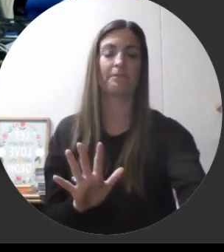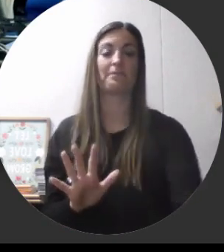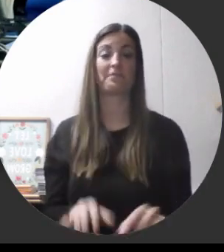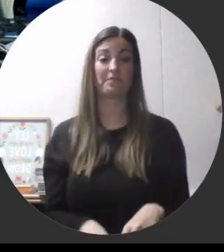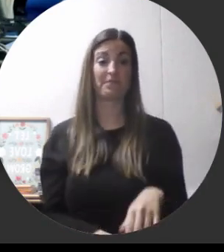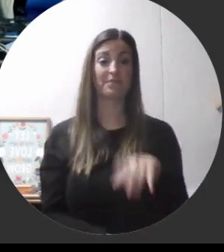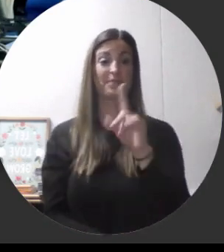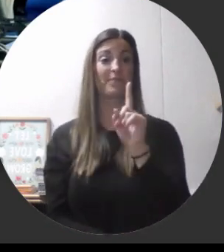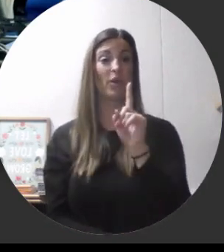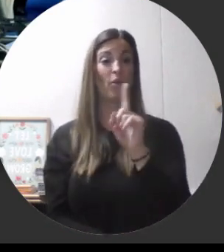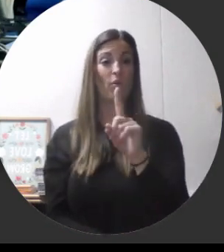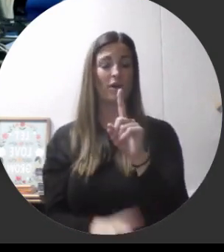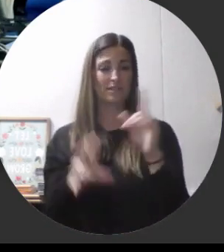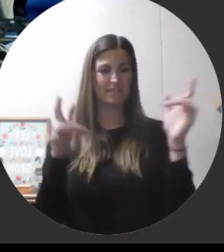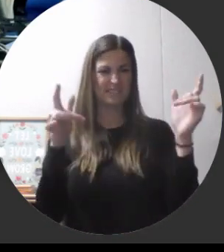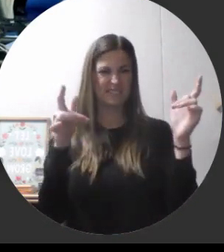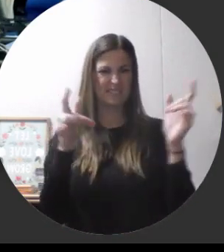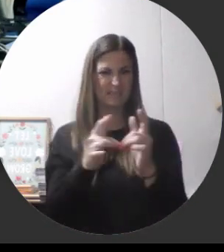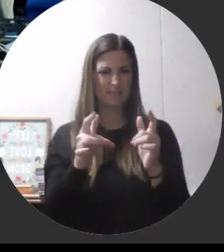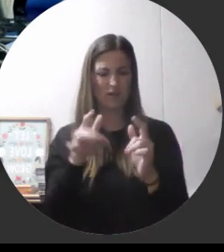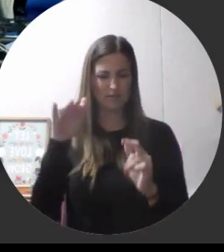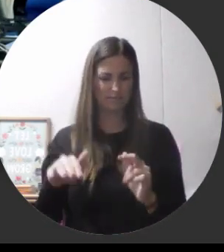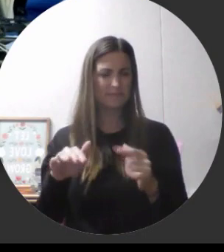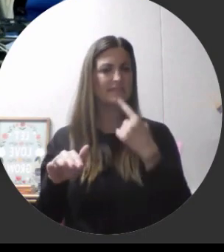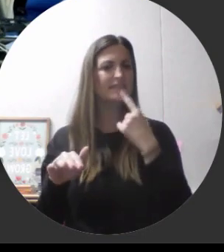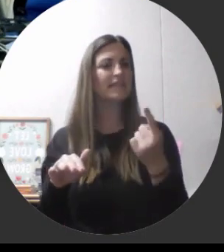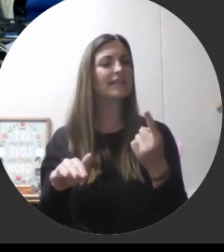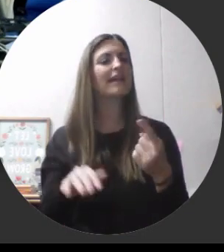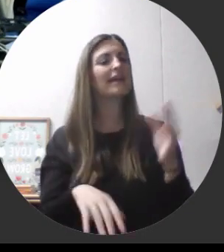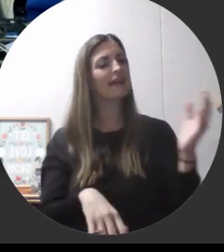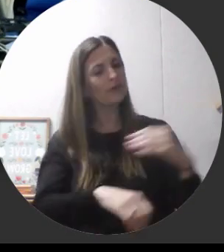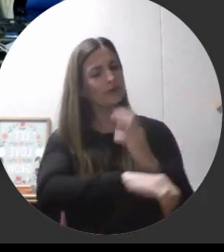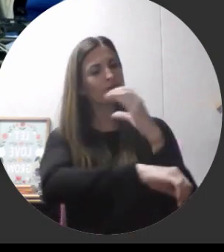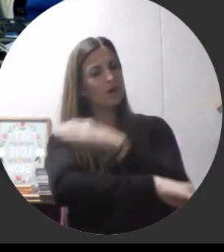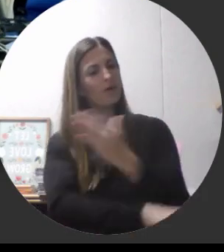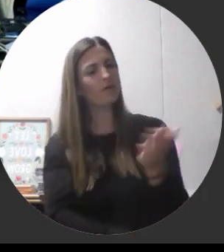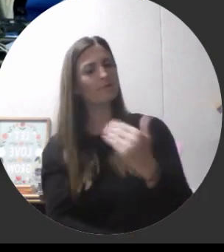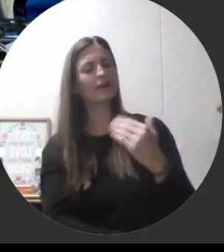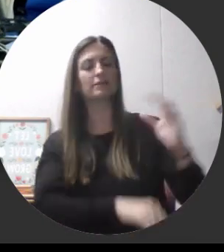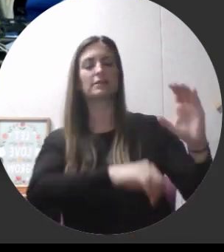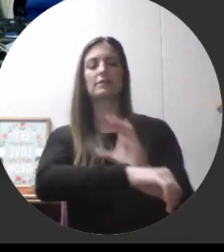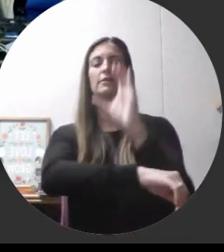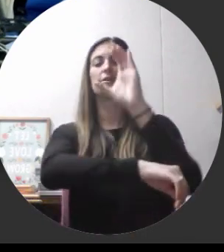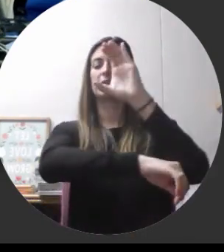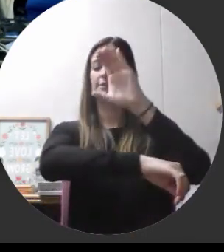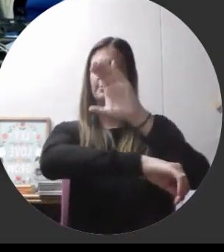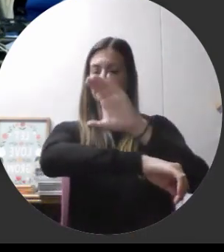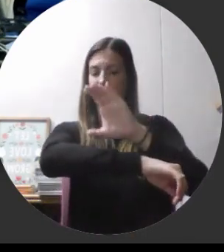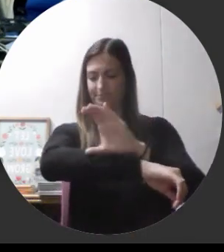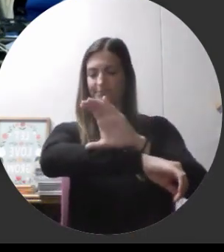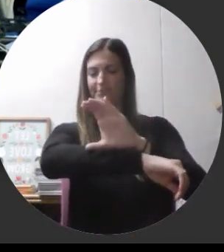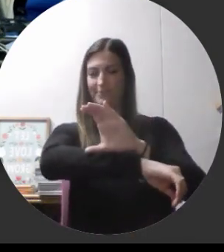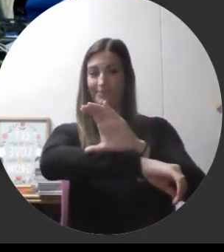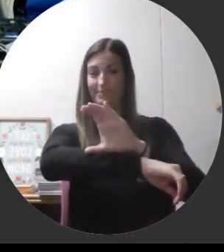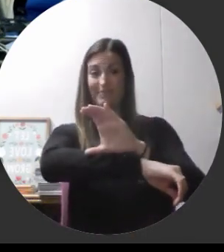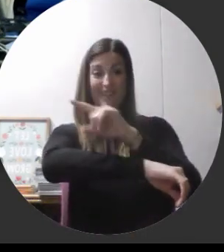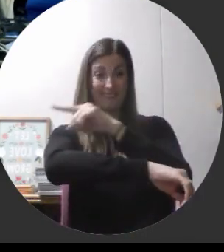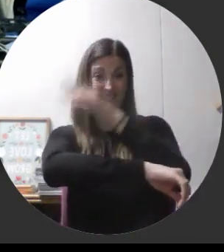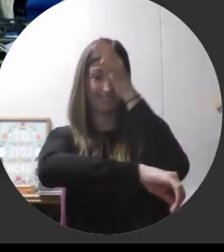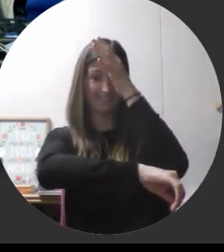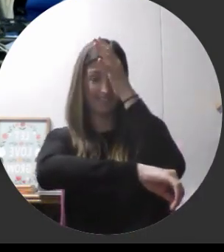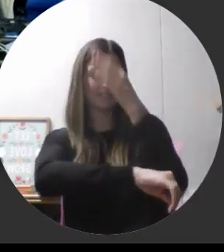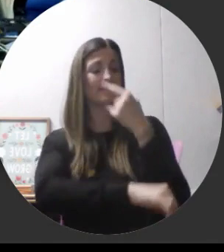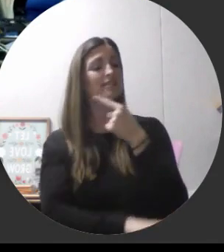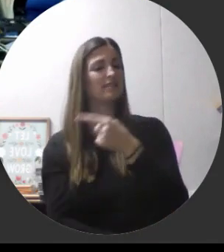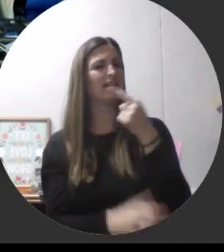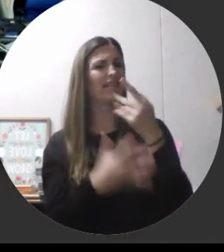at the sound, and he came, as he was now accustomed, and laid his head upon the rim of the pond. The new giant, another very large one, with a good